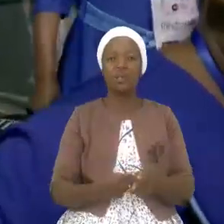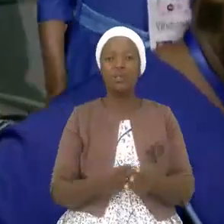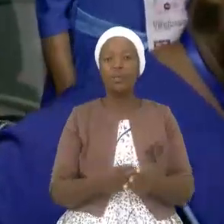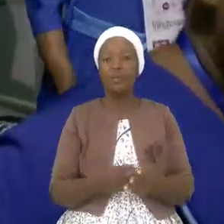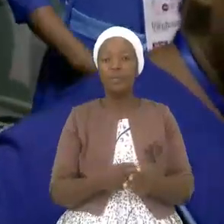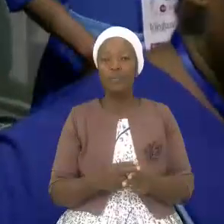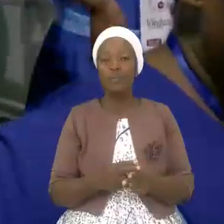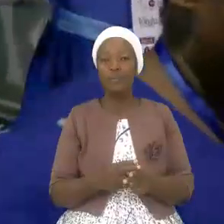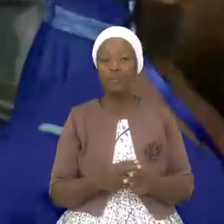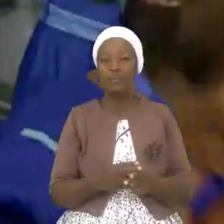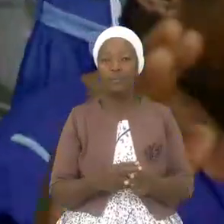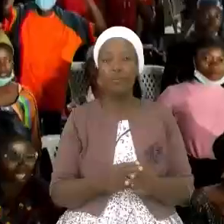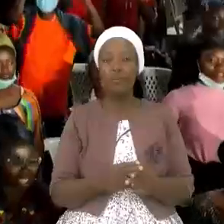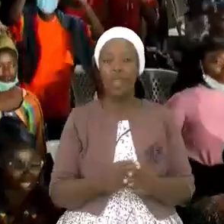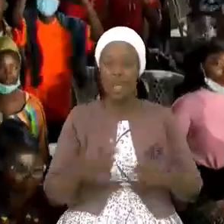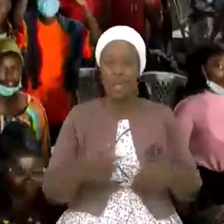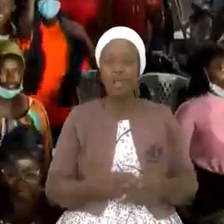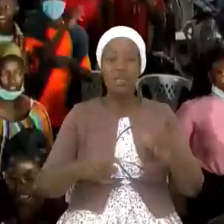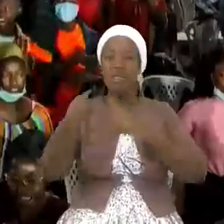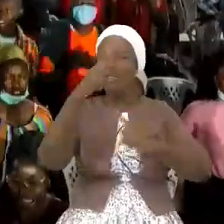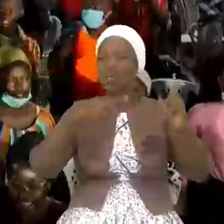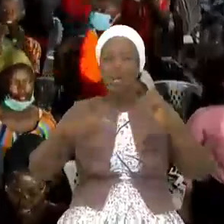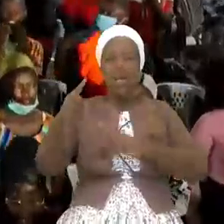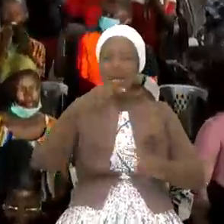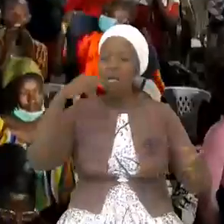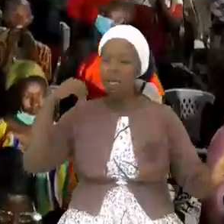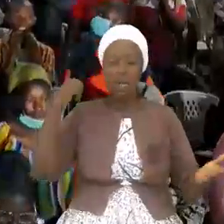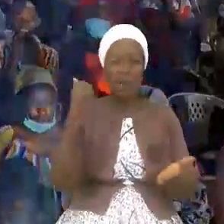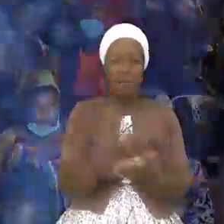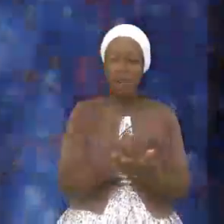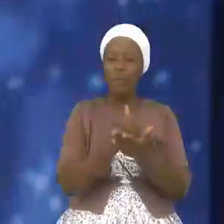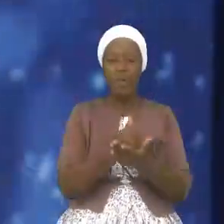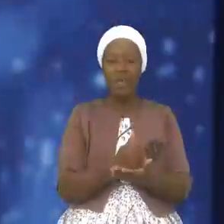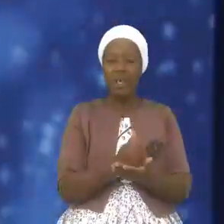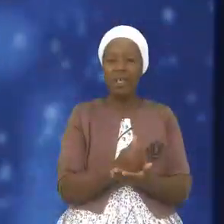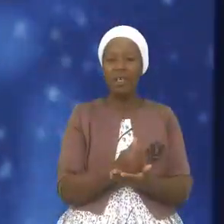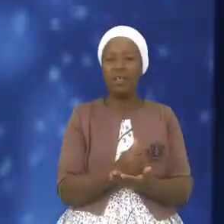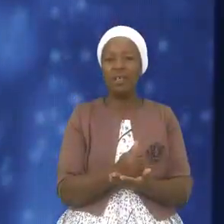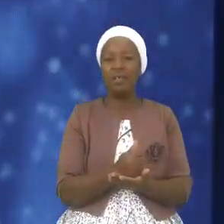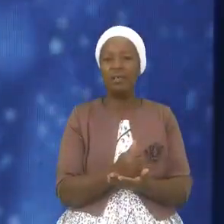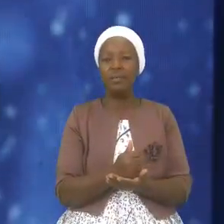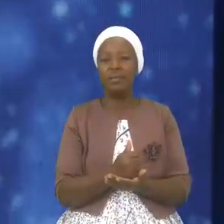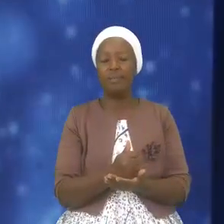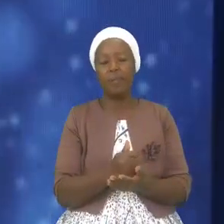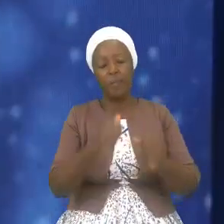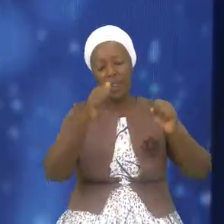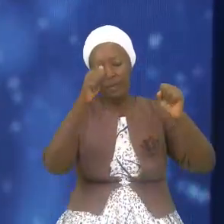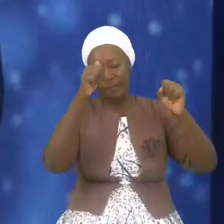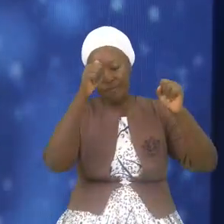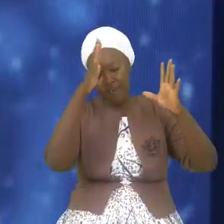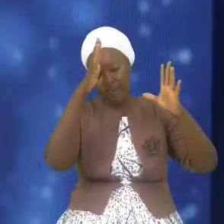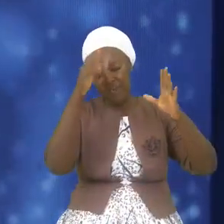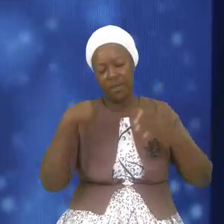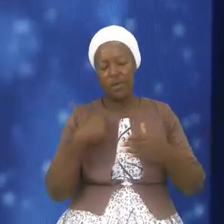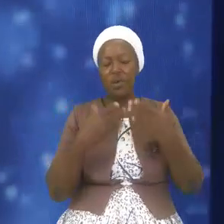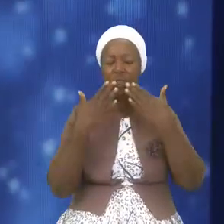location. Amen. Father, we thank you tonight and bless your name. What a glorious